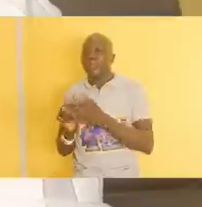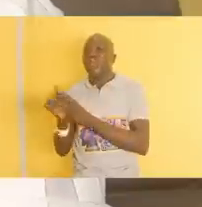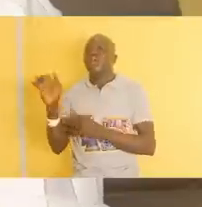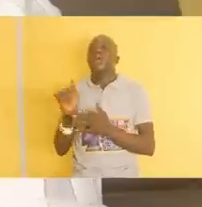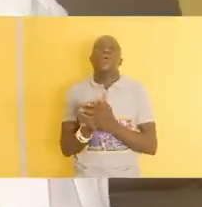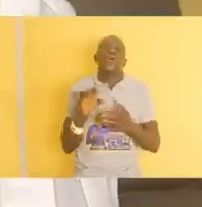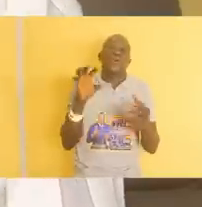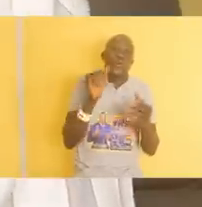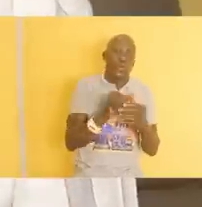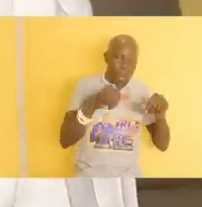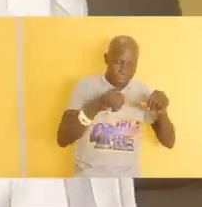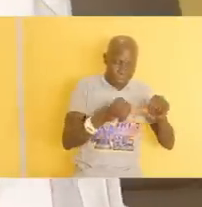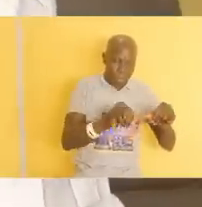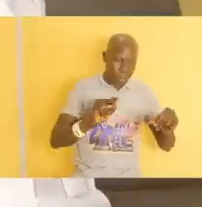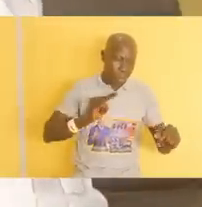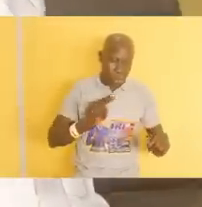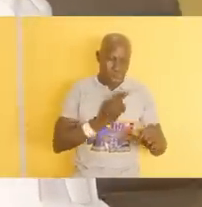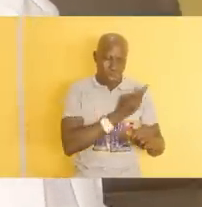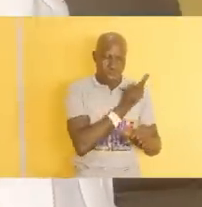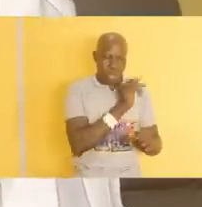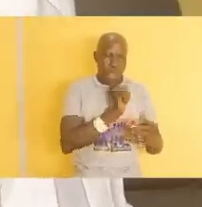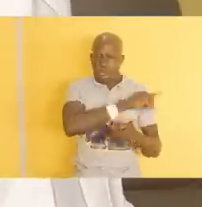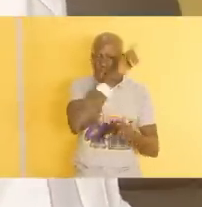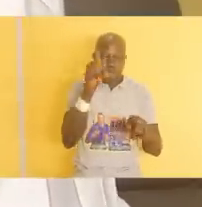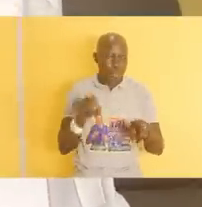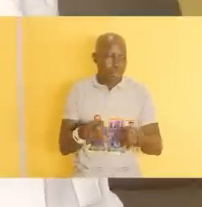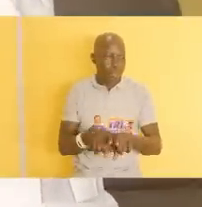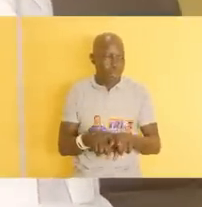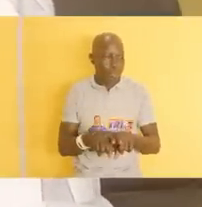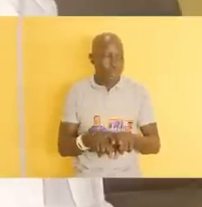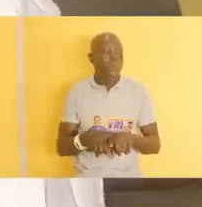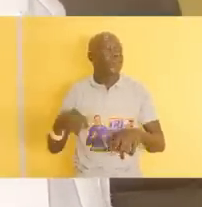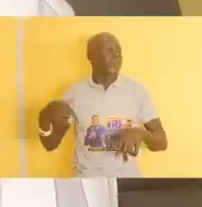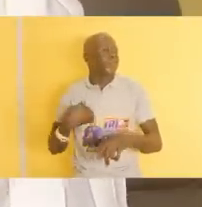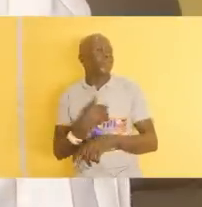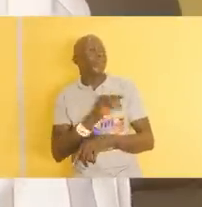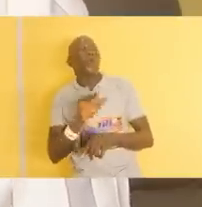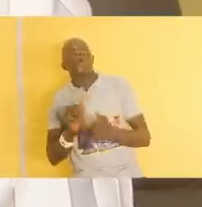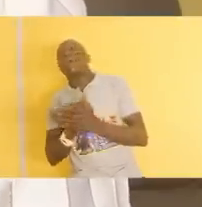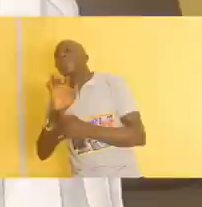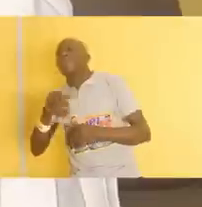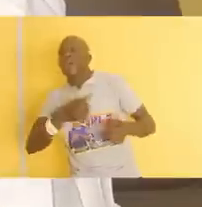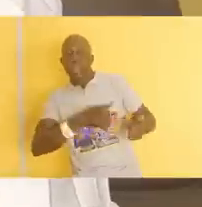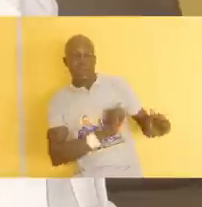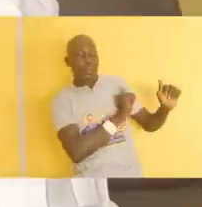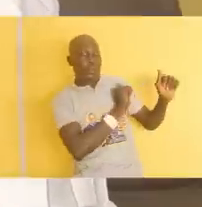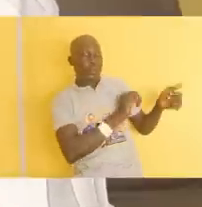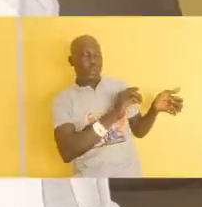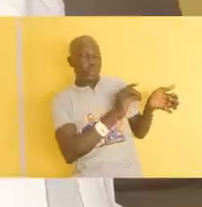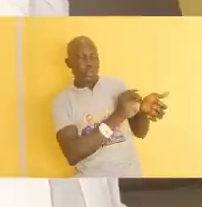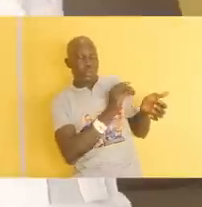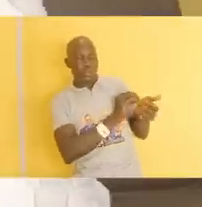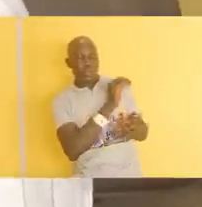se kini o ko follow wa bye back on also wa lo si apostle dr